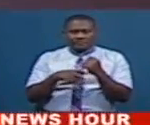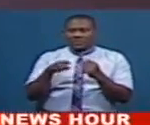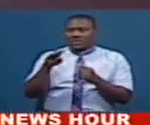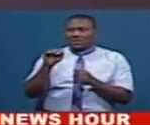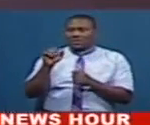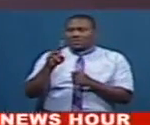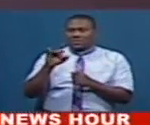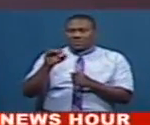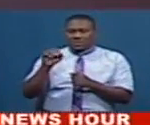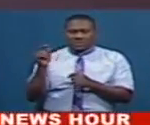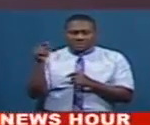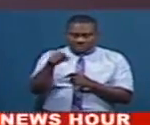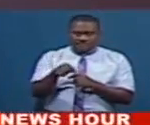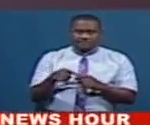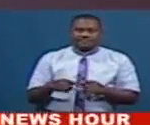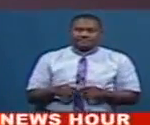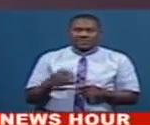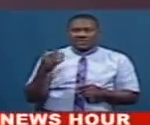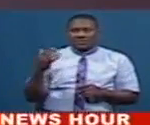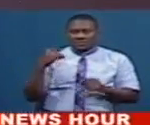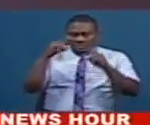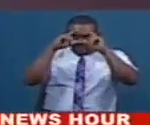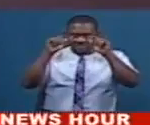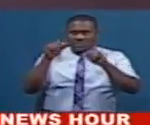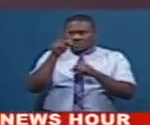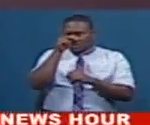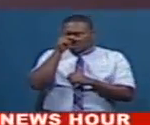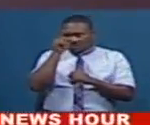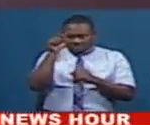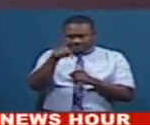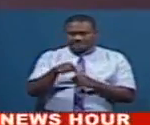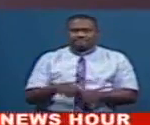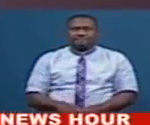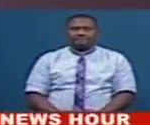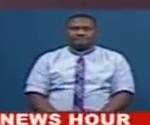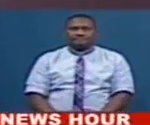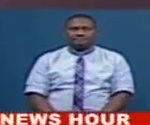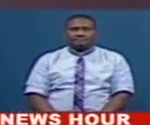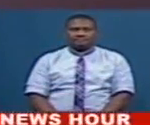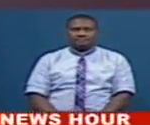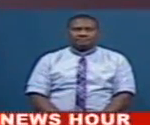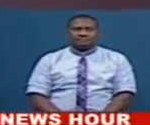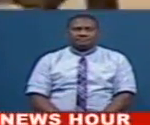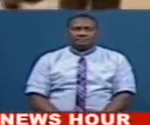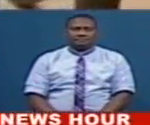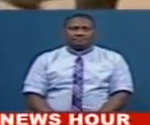vice, Alhaji Dr. Mahamudu Bawumia, and former President Mr. John Ajikun Kufo.